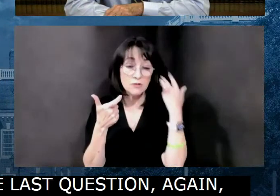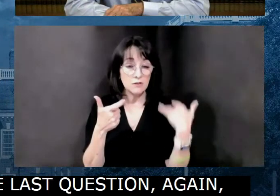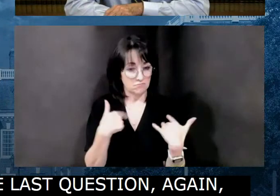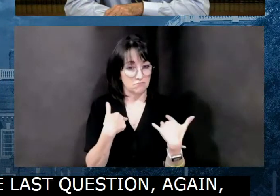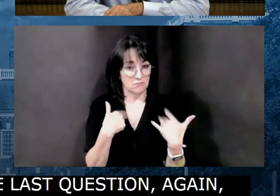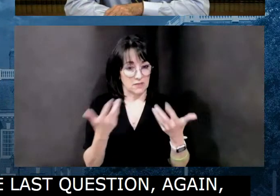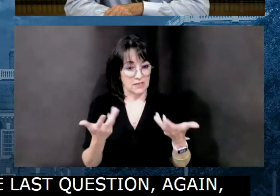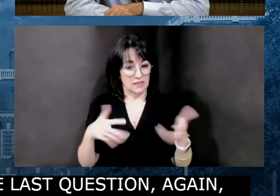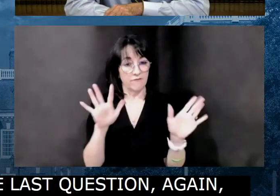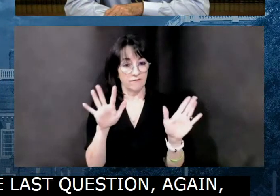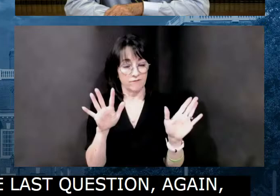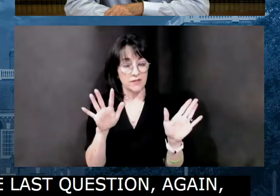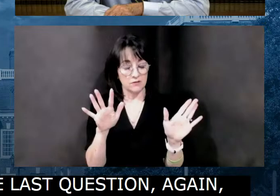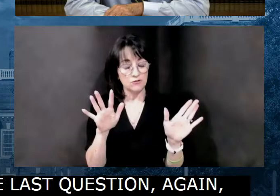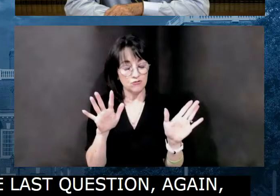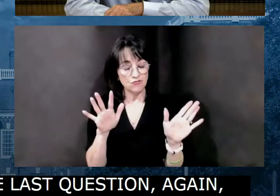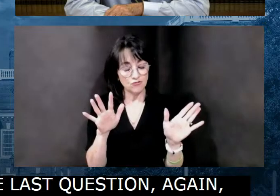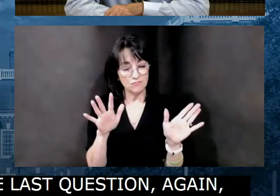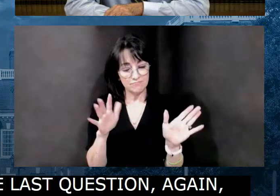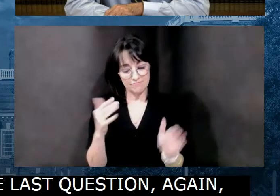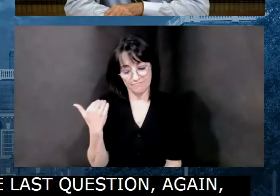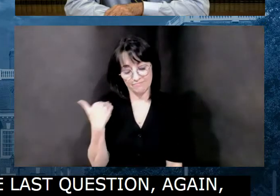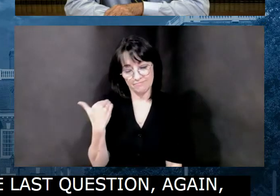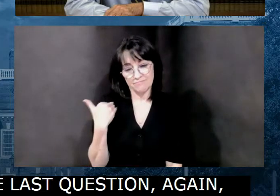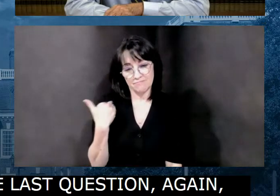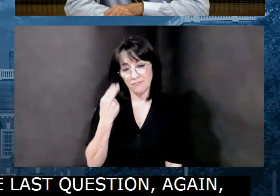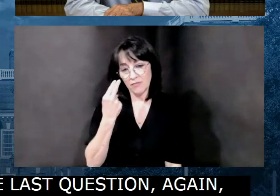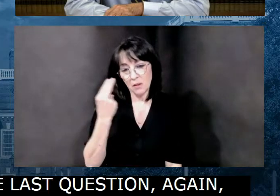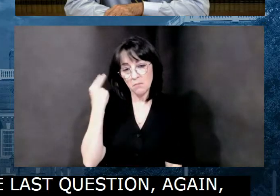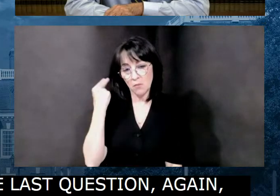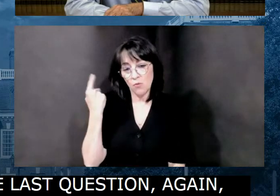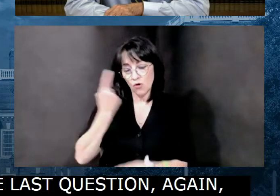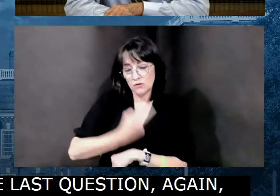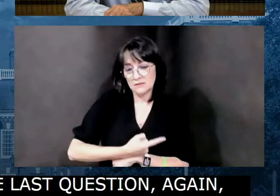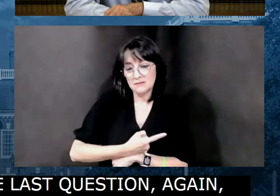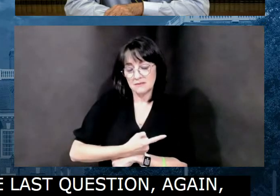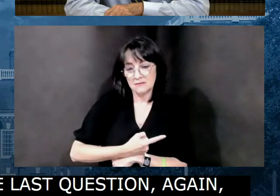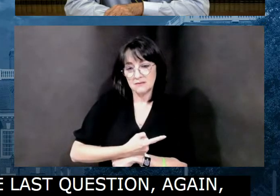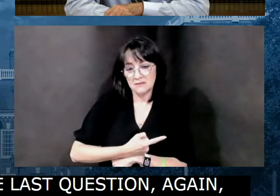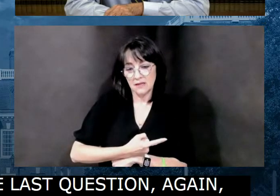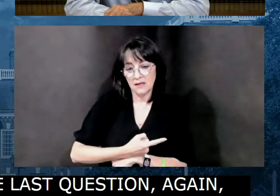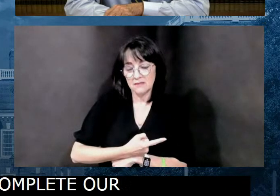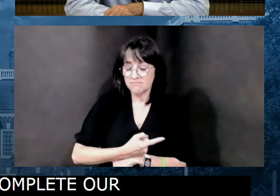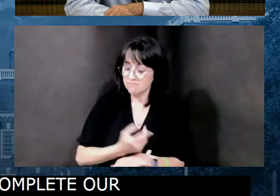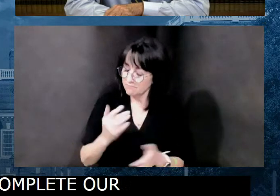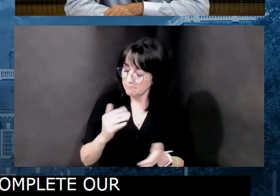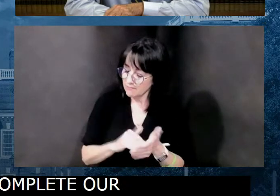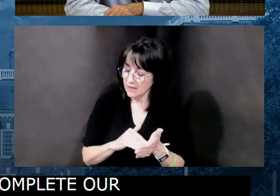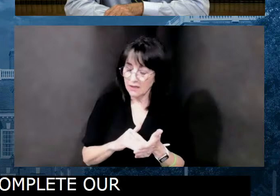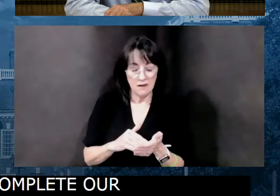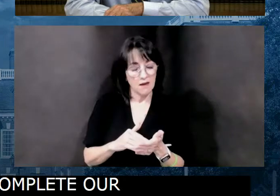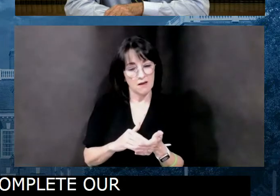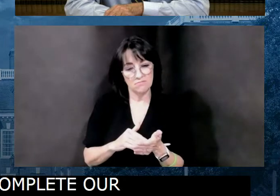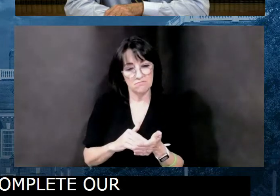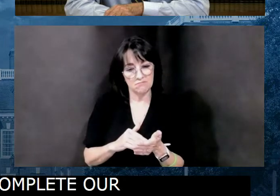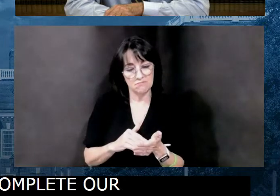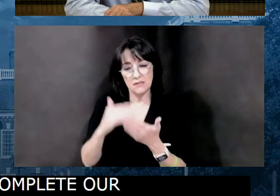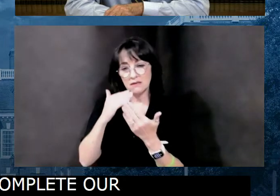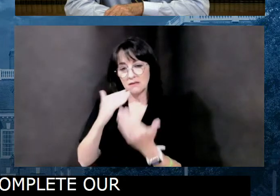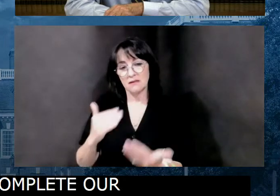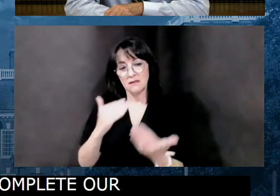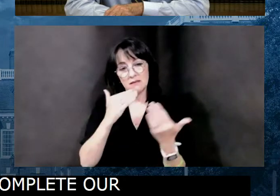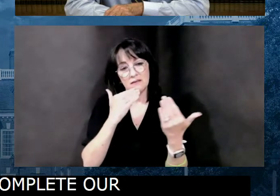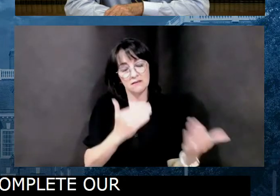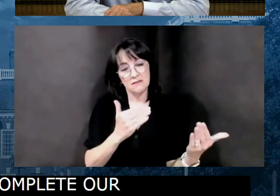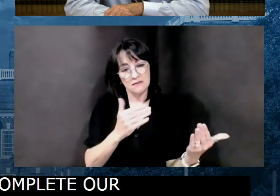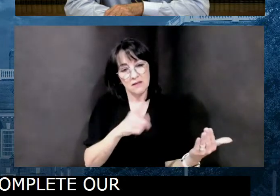our remembrances of Memorial Day. Once again, I think it is appropriate to thank those who